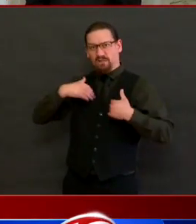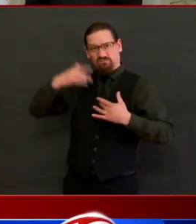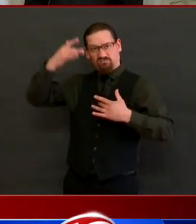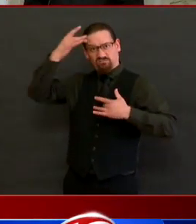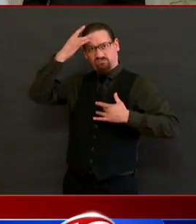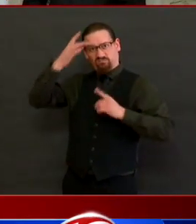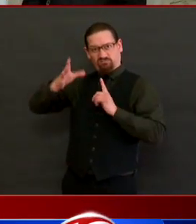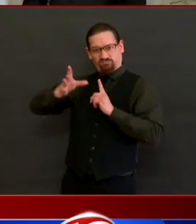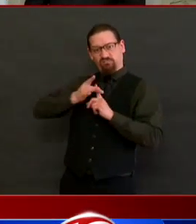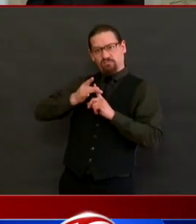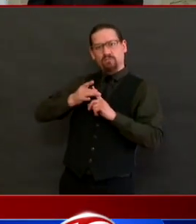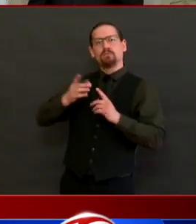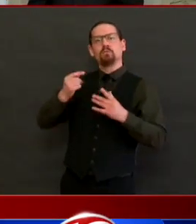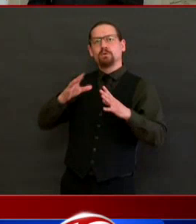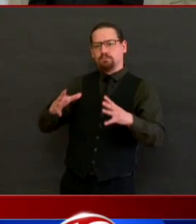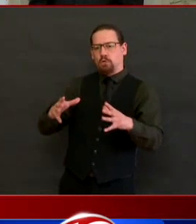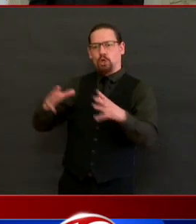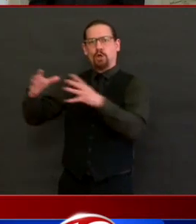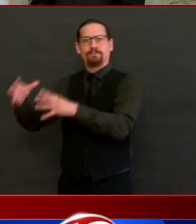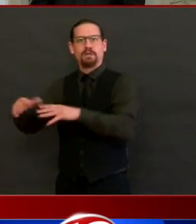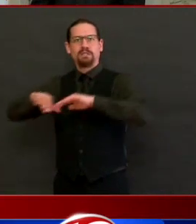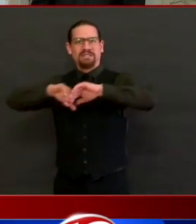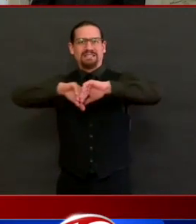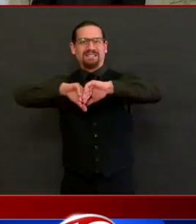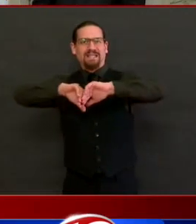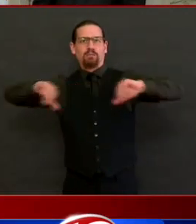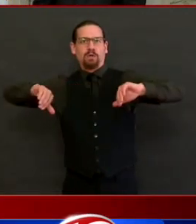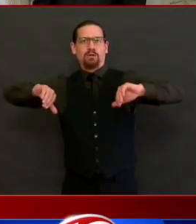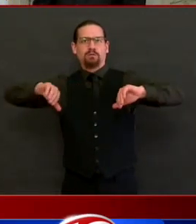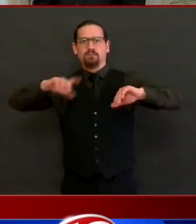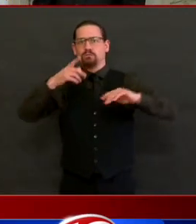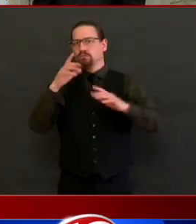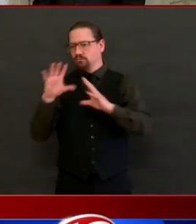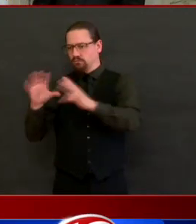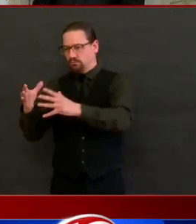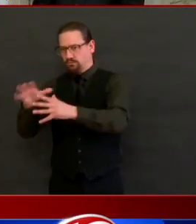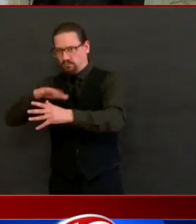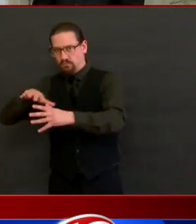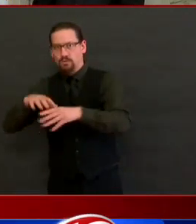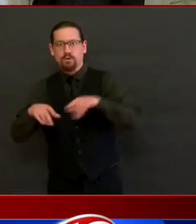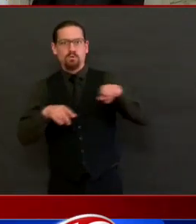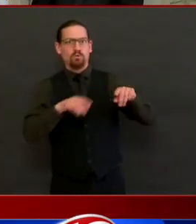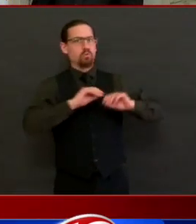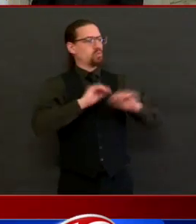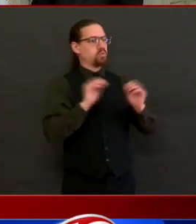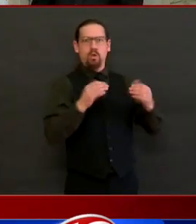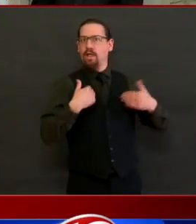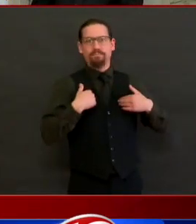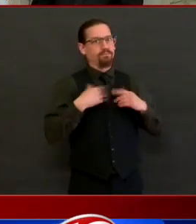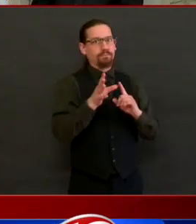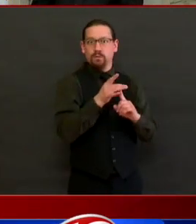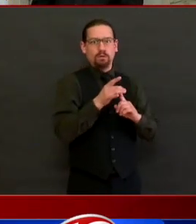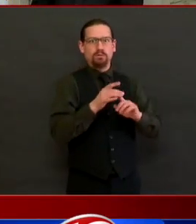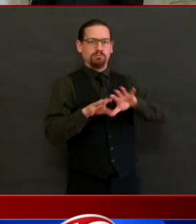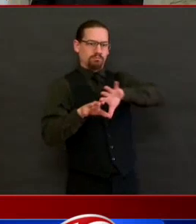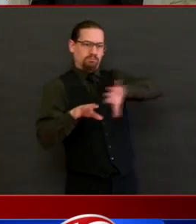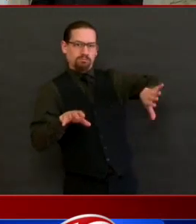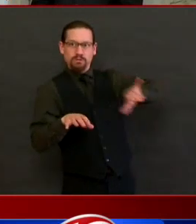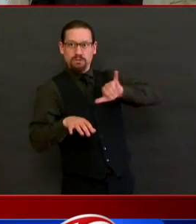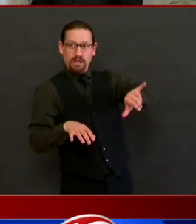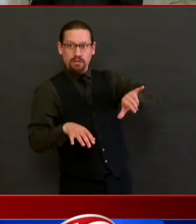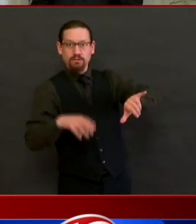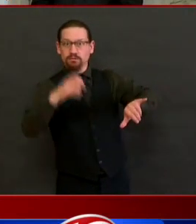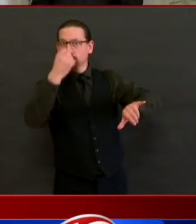patients while caring separately for the COVID-negative patients and helping the staff be able to care for those